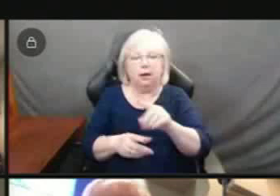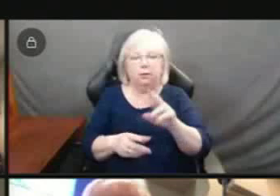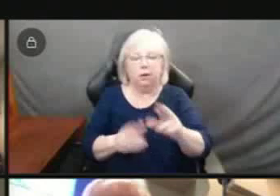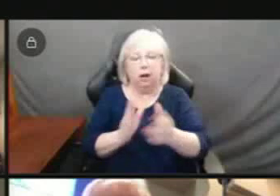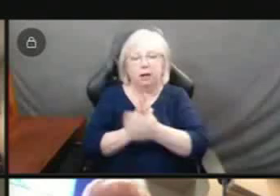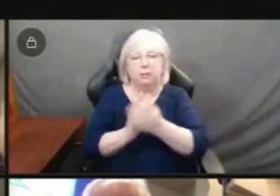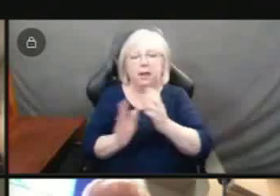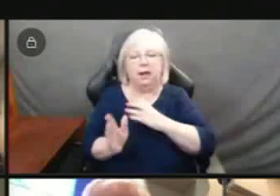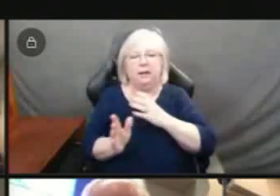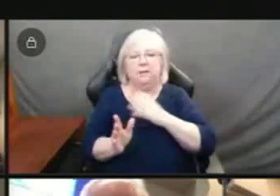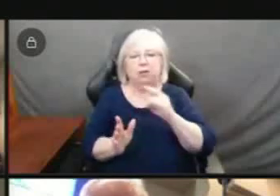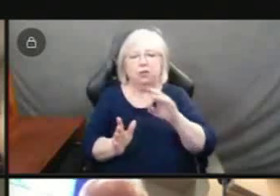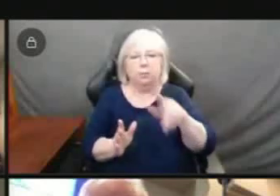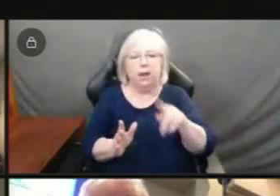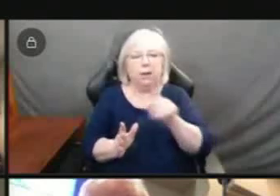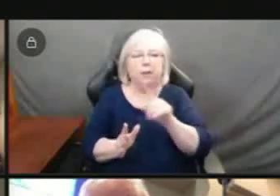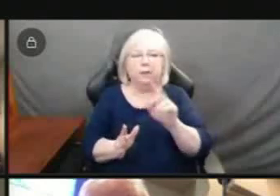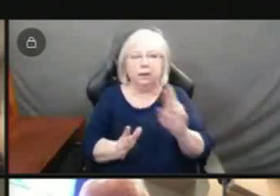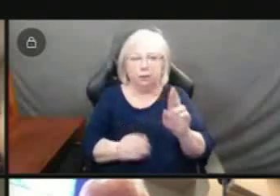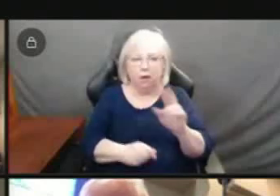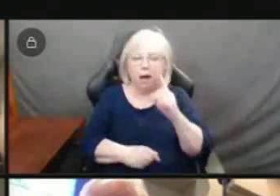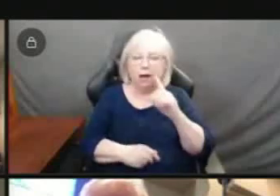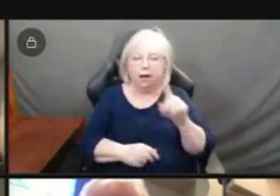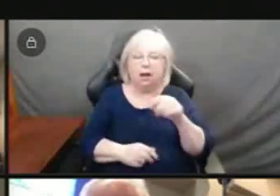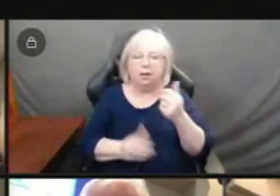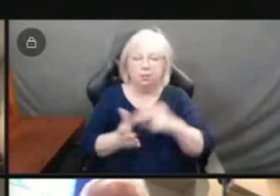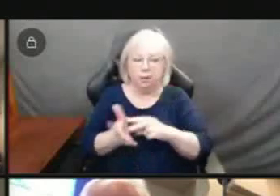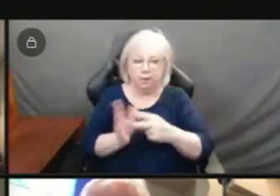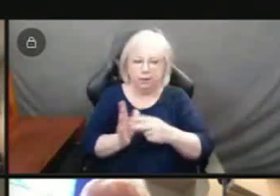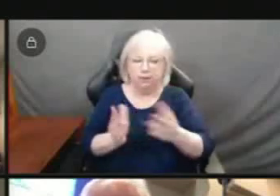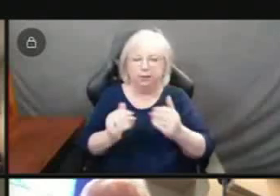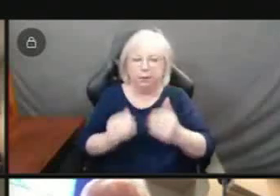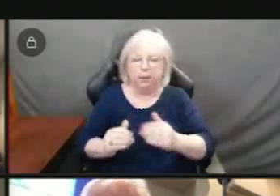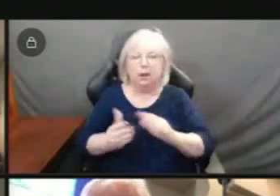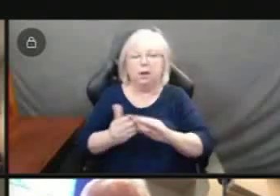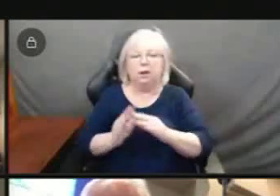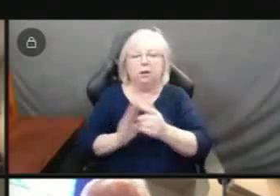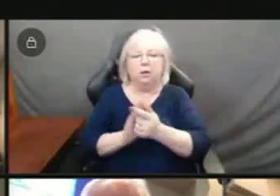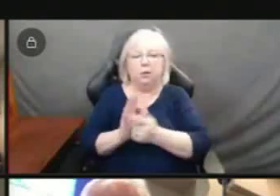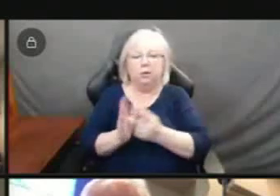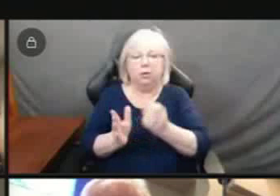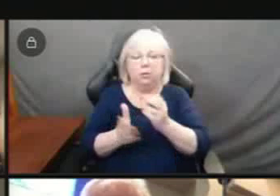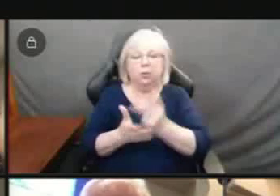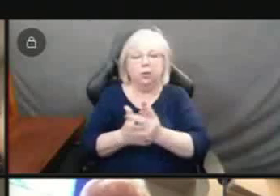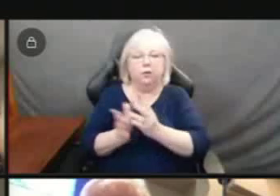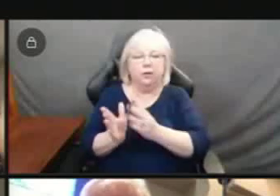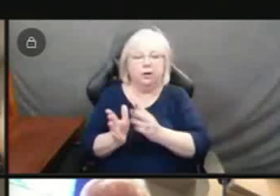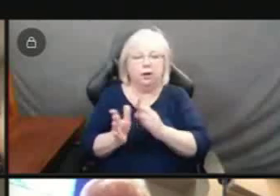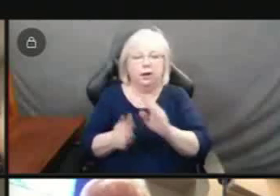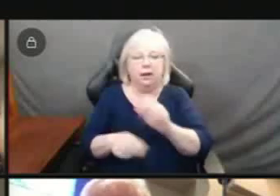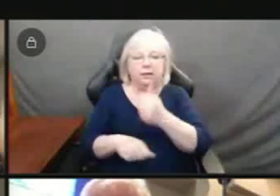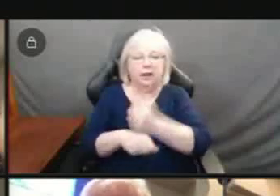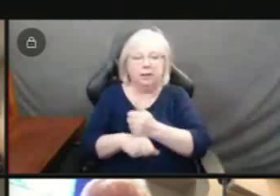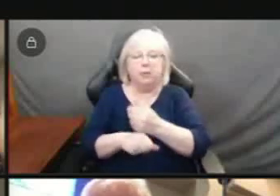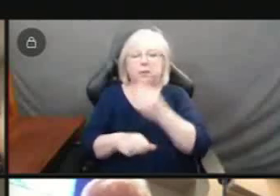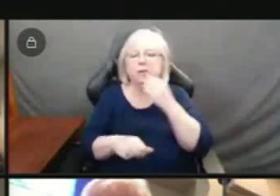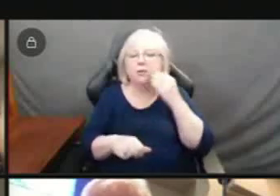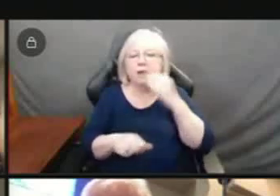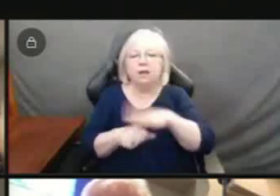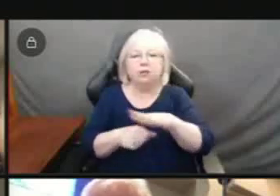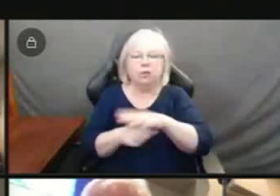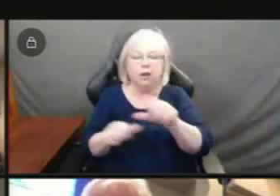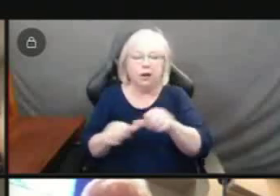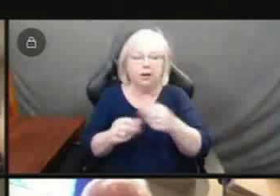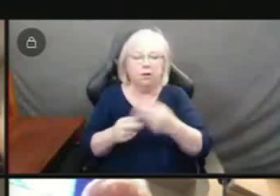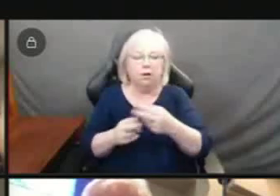official zoning map of the City of Little Rock, Arkansas, and for the purposes. An ordinance to approve a planned zoning development, establish a planned residential district titled Brady